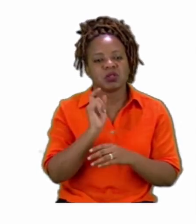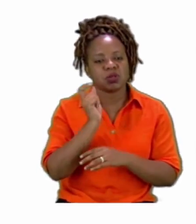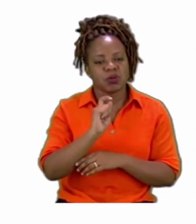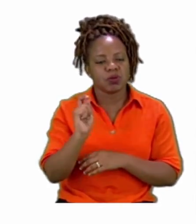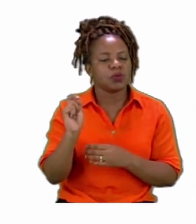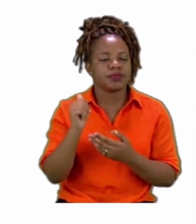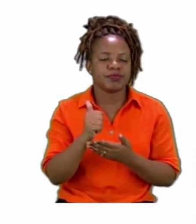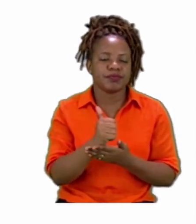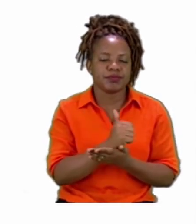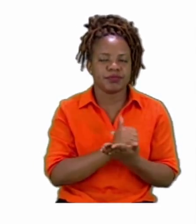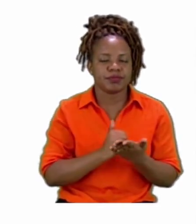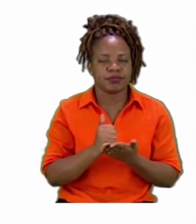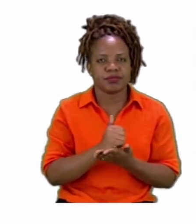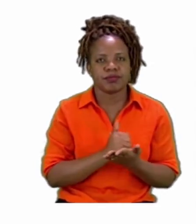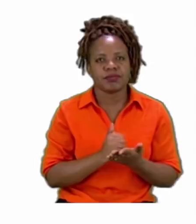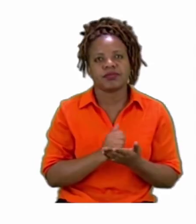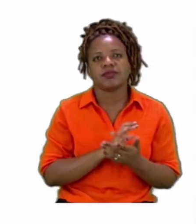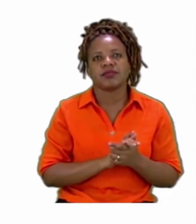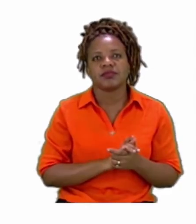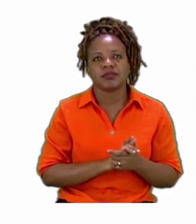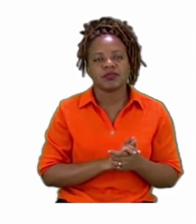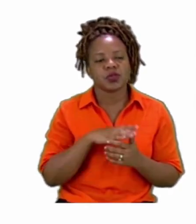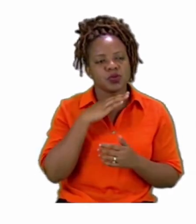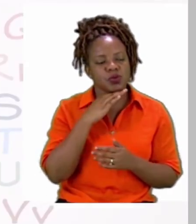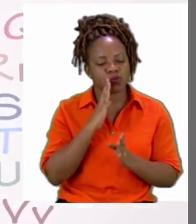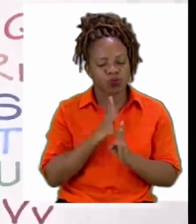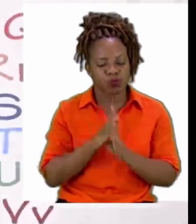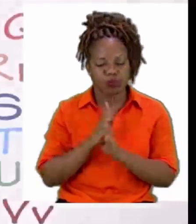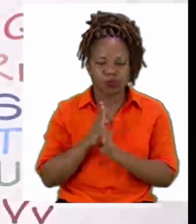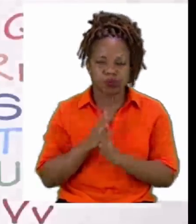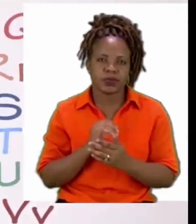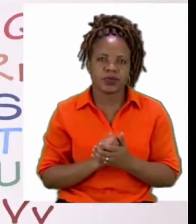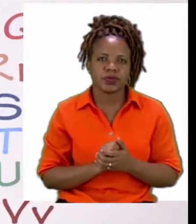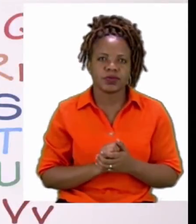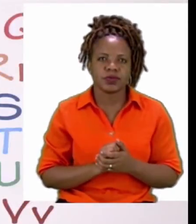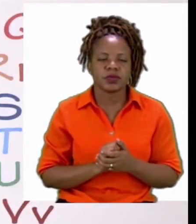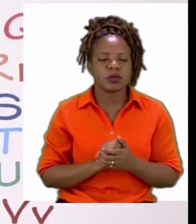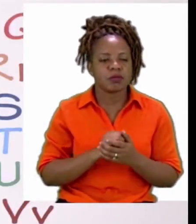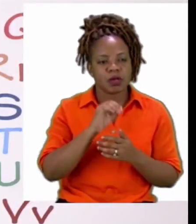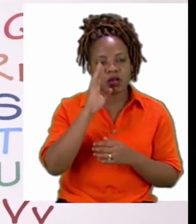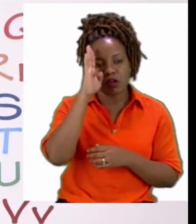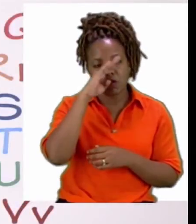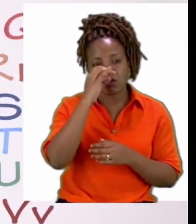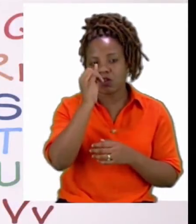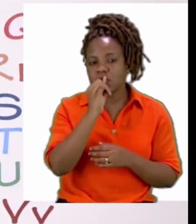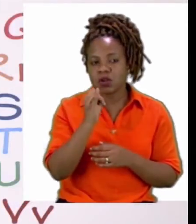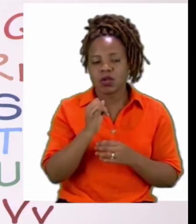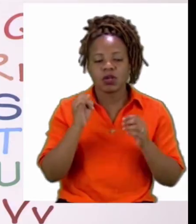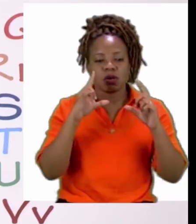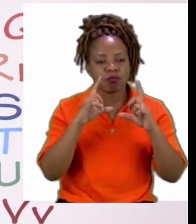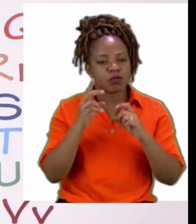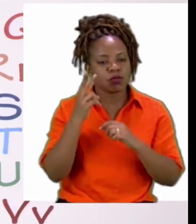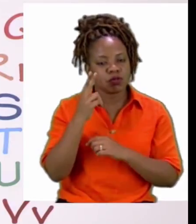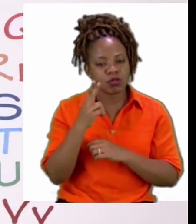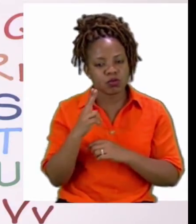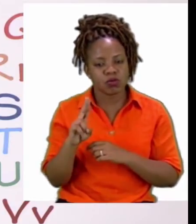day, your story makes sense. Don't forget to draw a picture to tell us what is actually